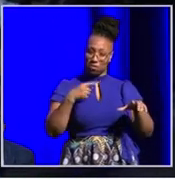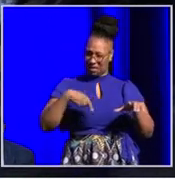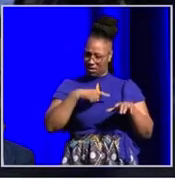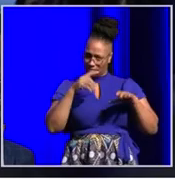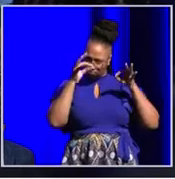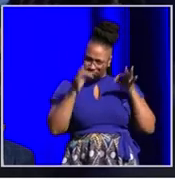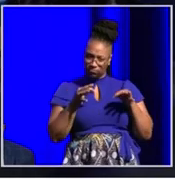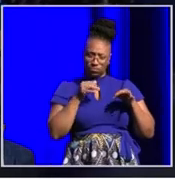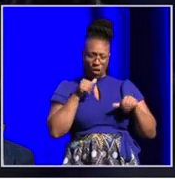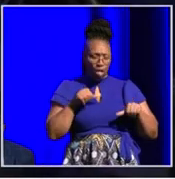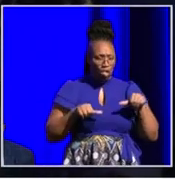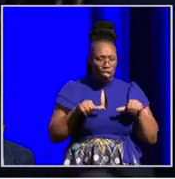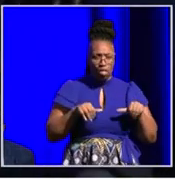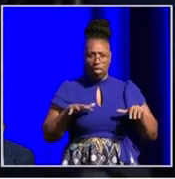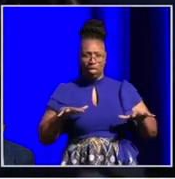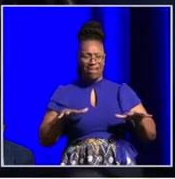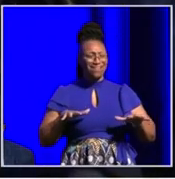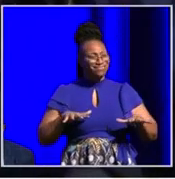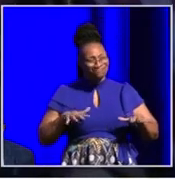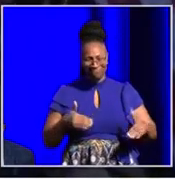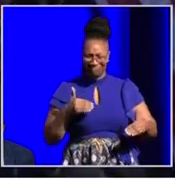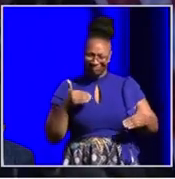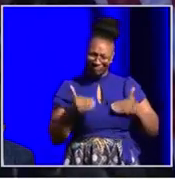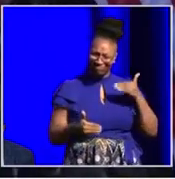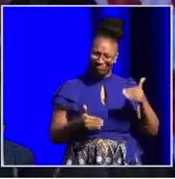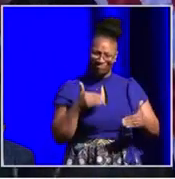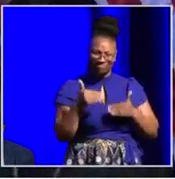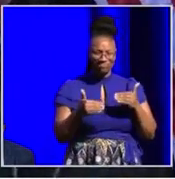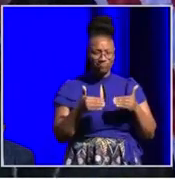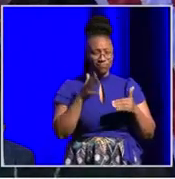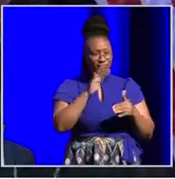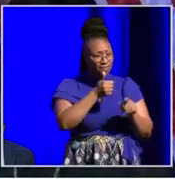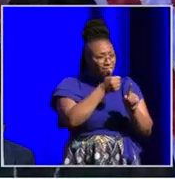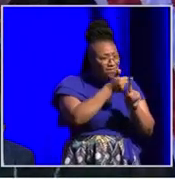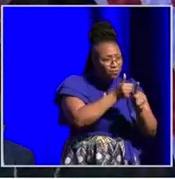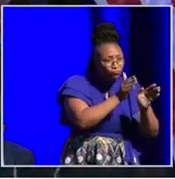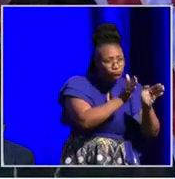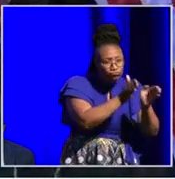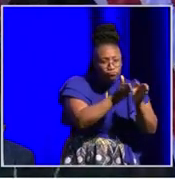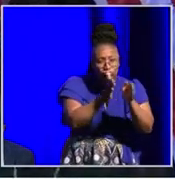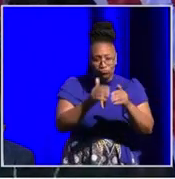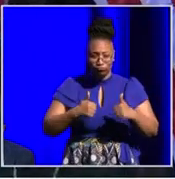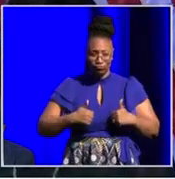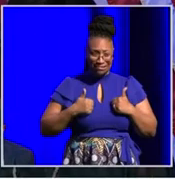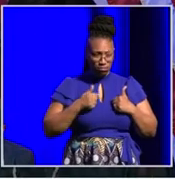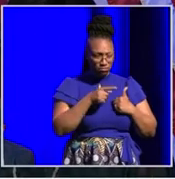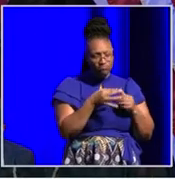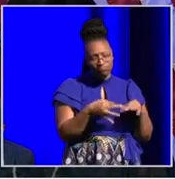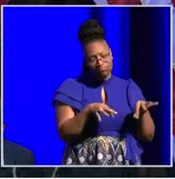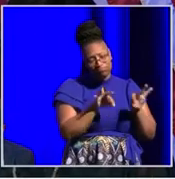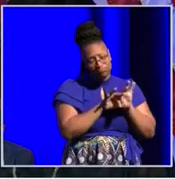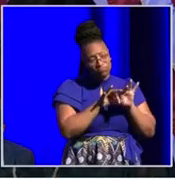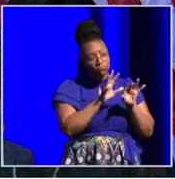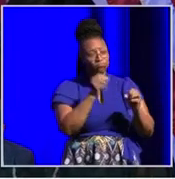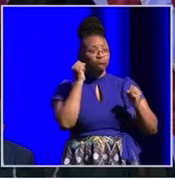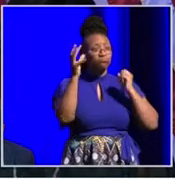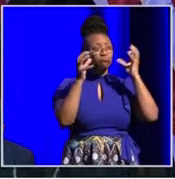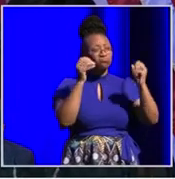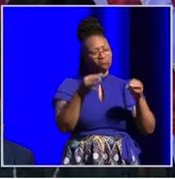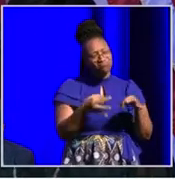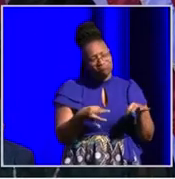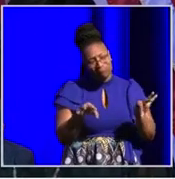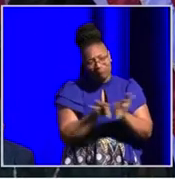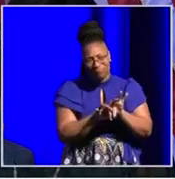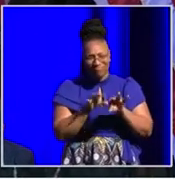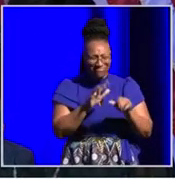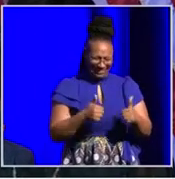to see all residents have worth, dignity, and deserve to be heard, and the compassion to generously give